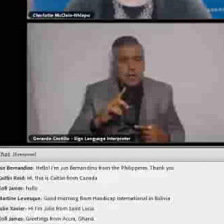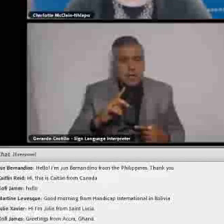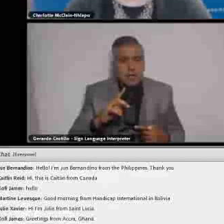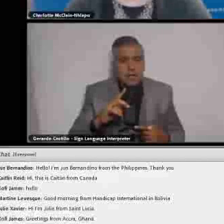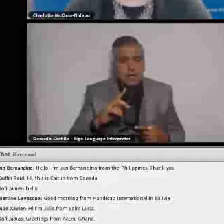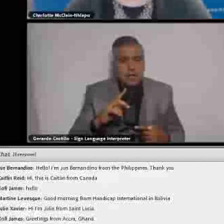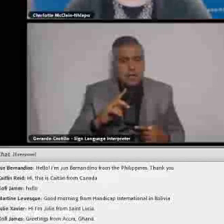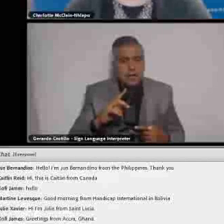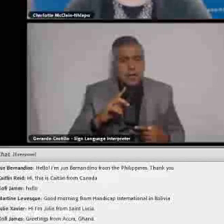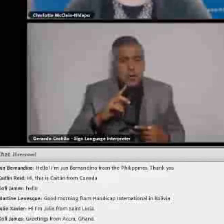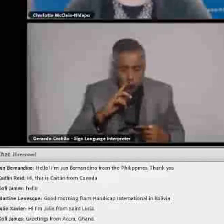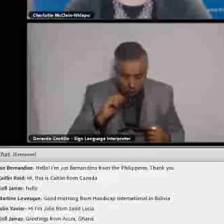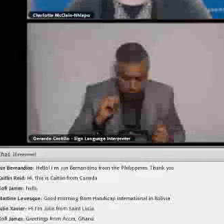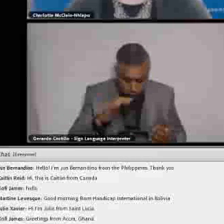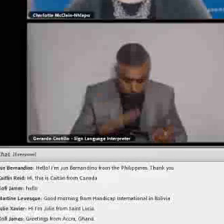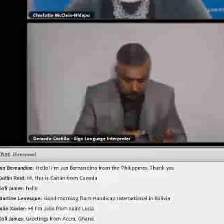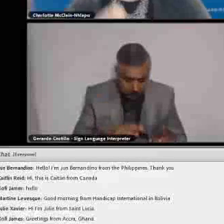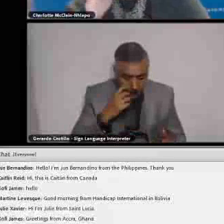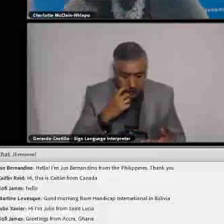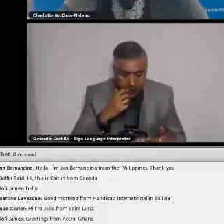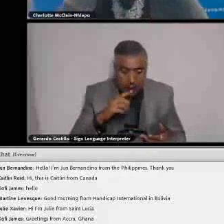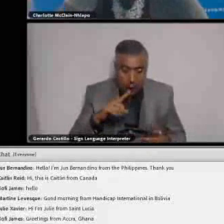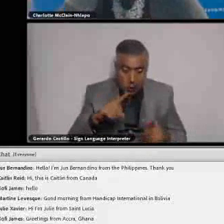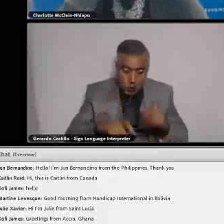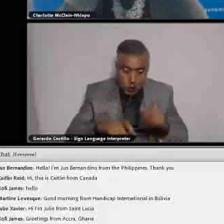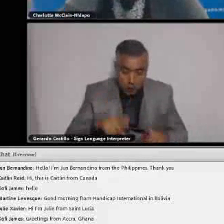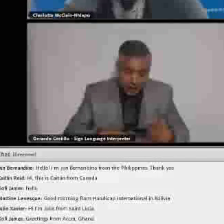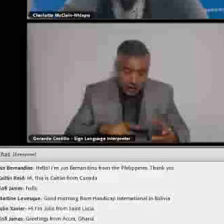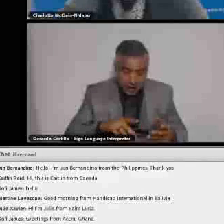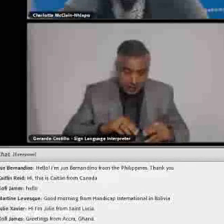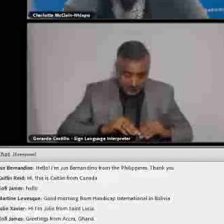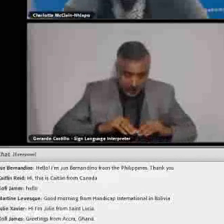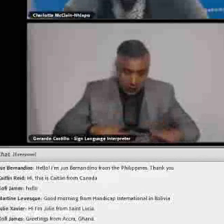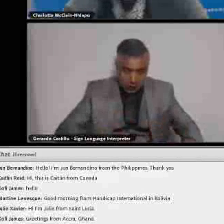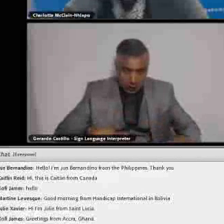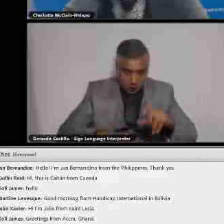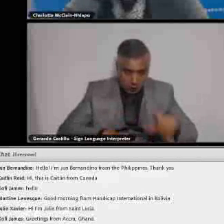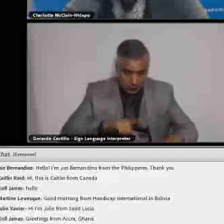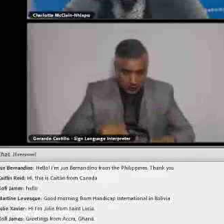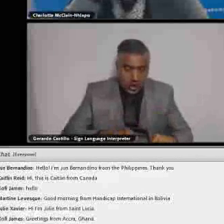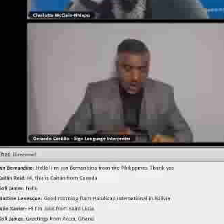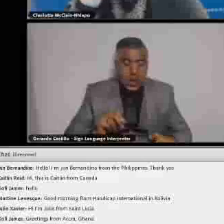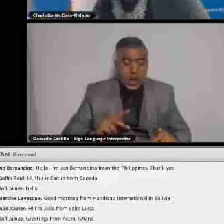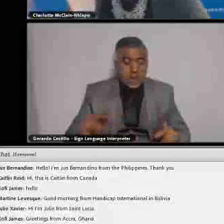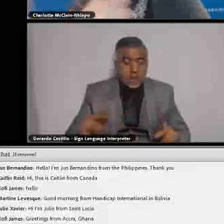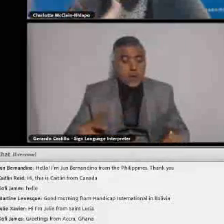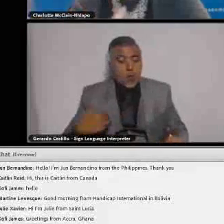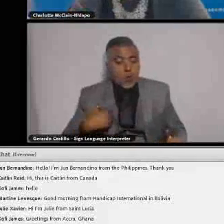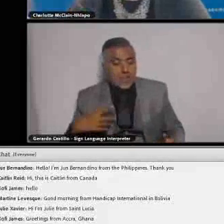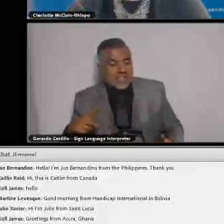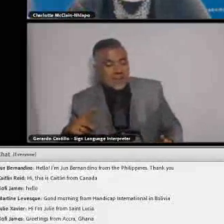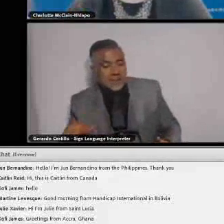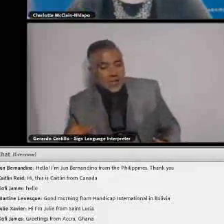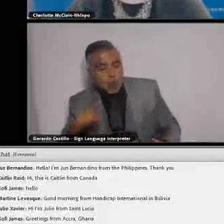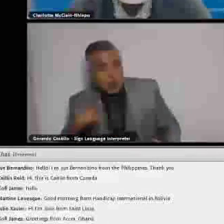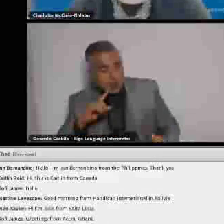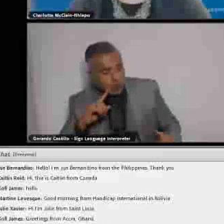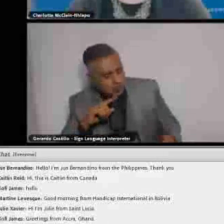were addressing the fact that a survey had been taken and persons with disabilities were reporting that they were